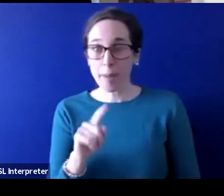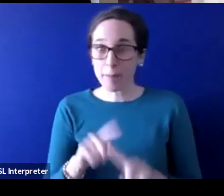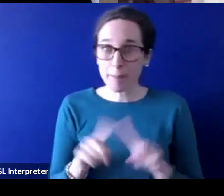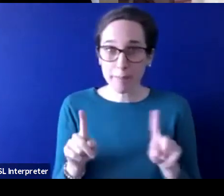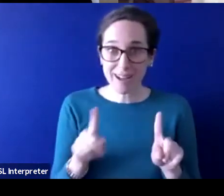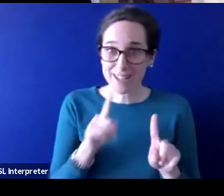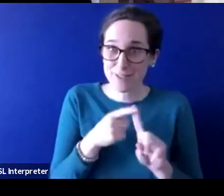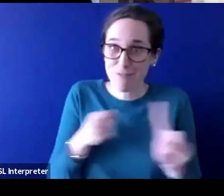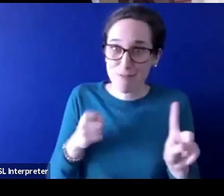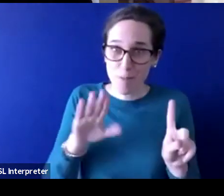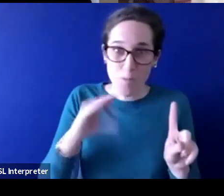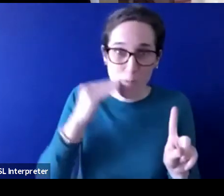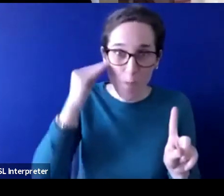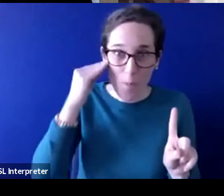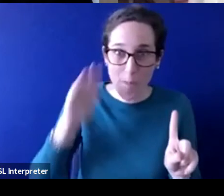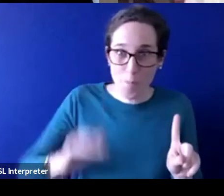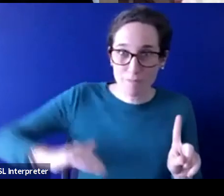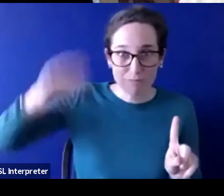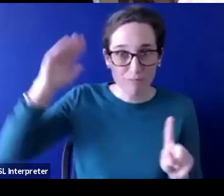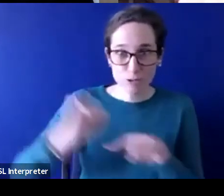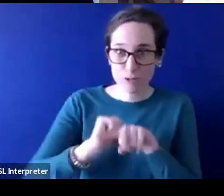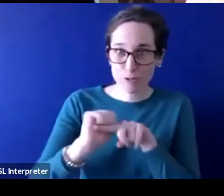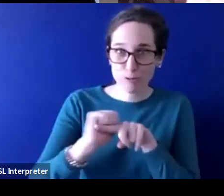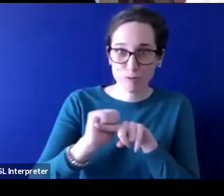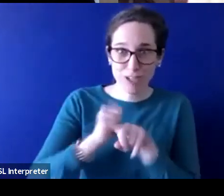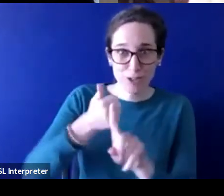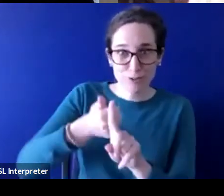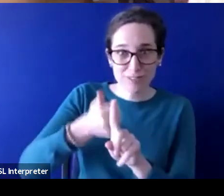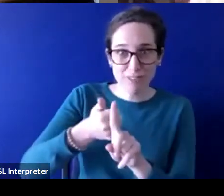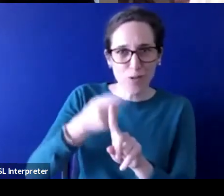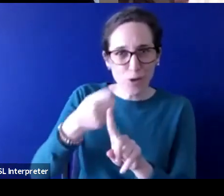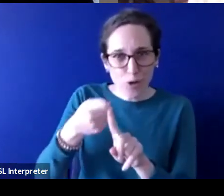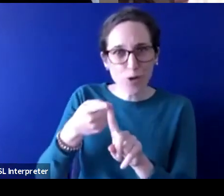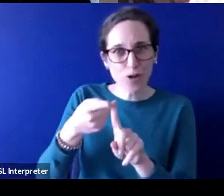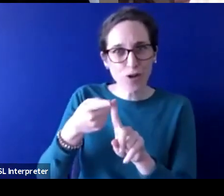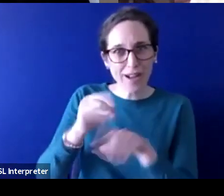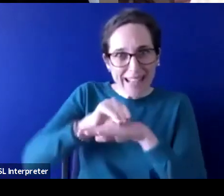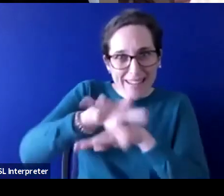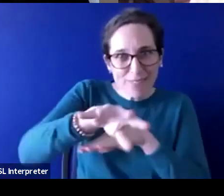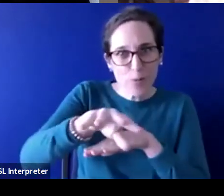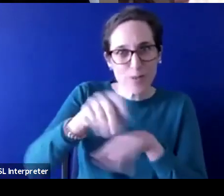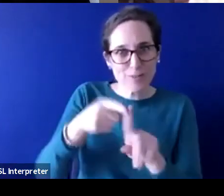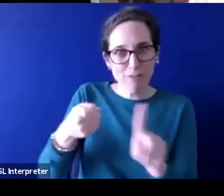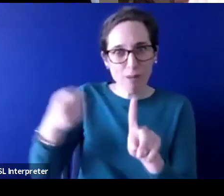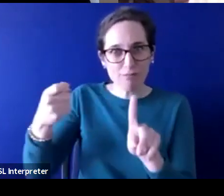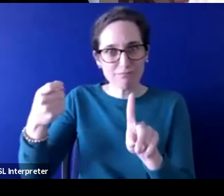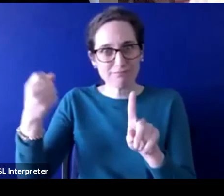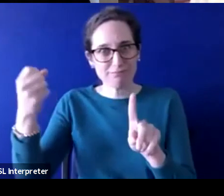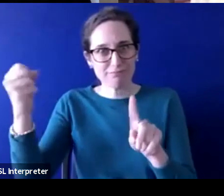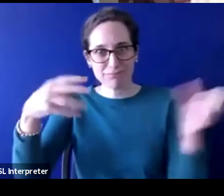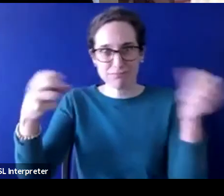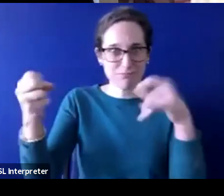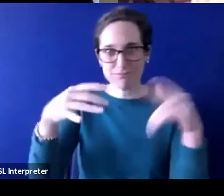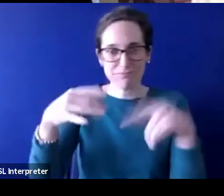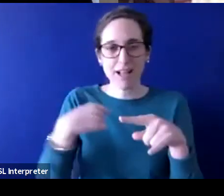where even if you are home trained, you're still influenced by your friends and these influencers and social media and stuff. But I'm sorry, going back to